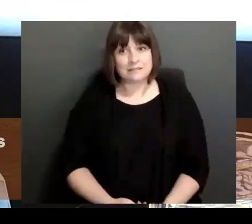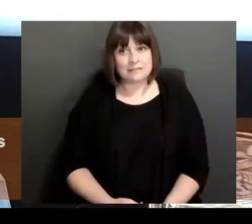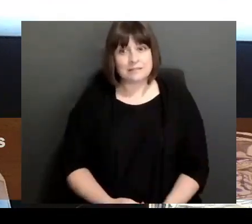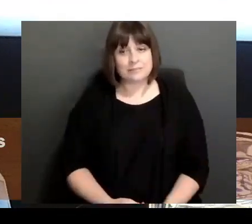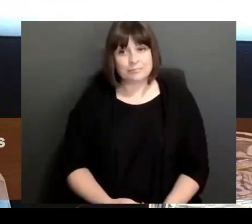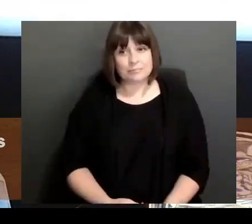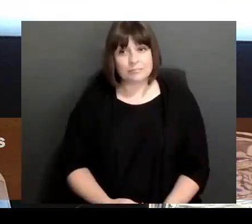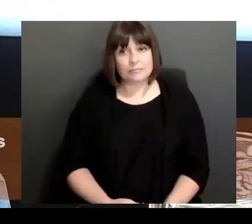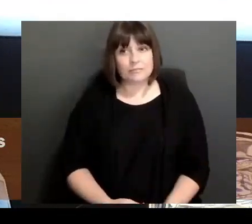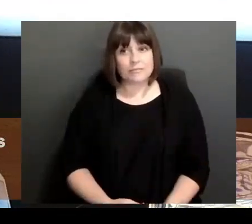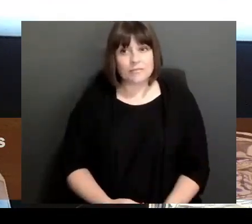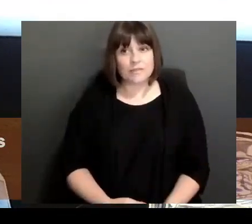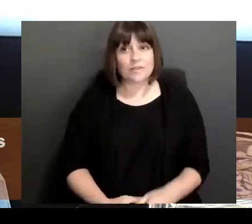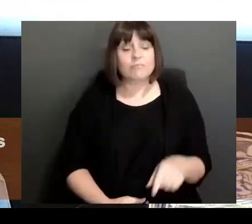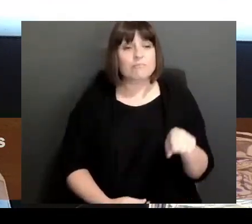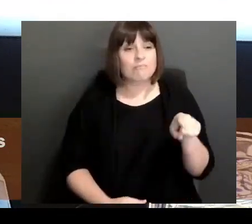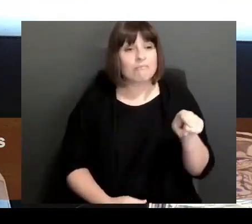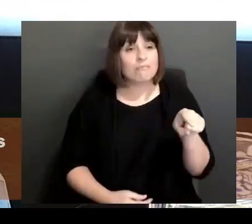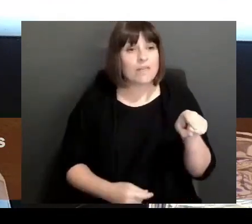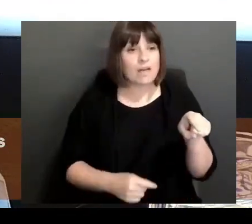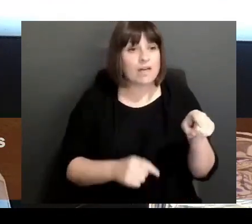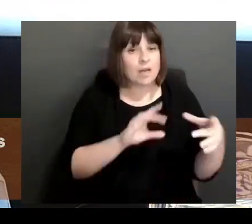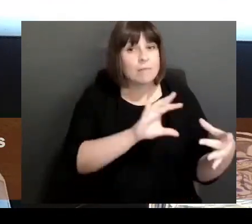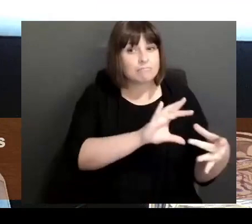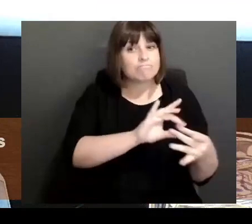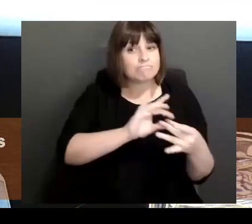an original document. I understand that,